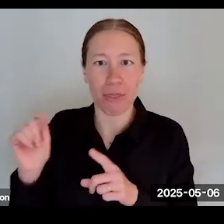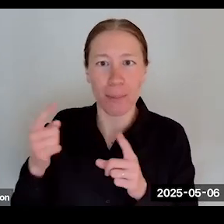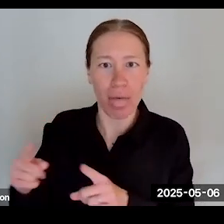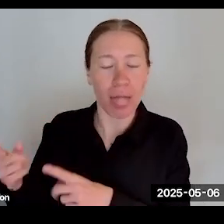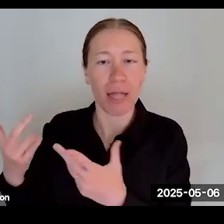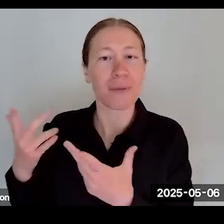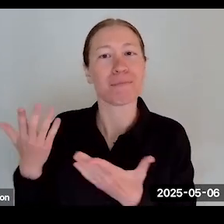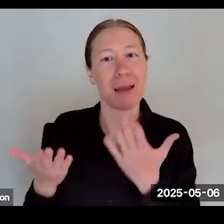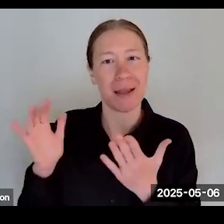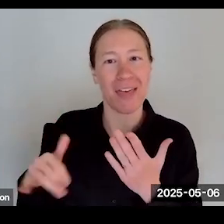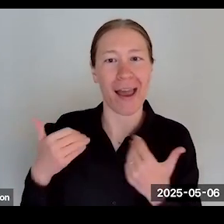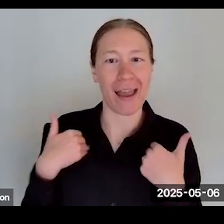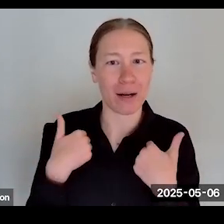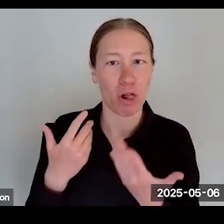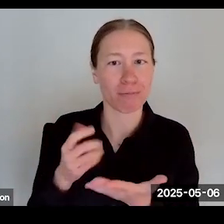be excluded.